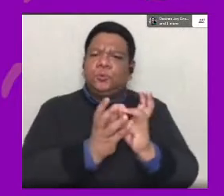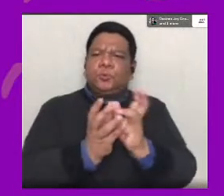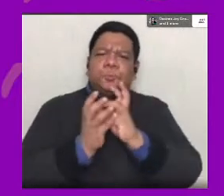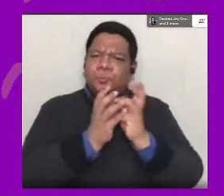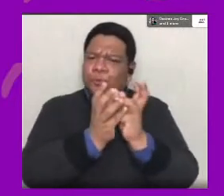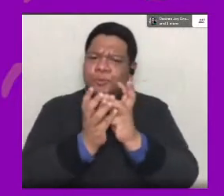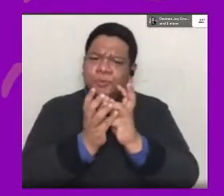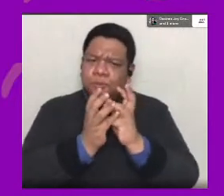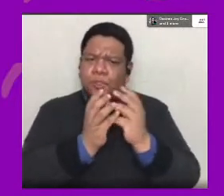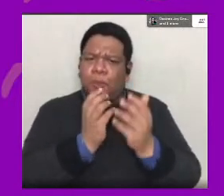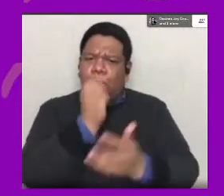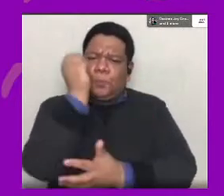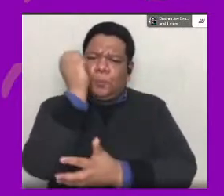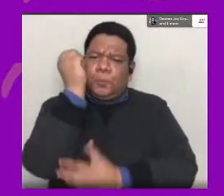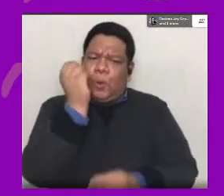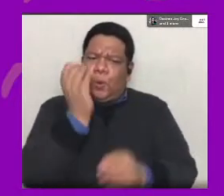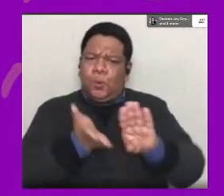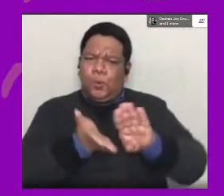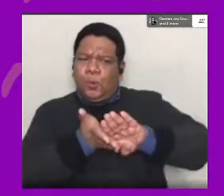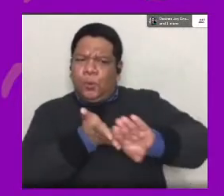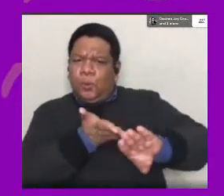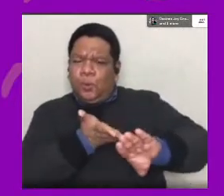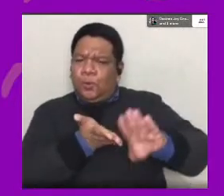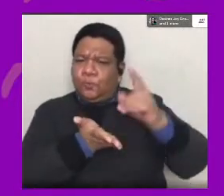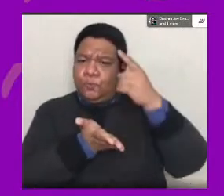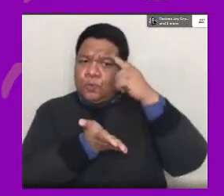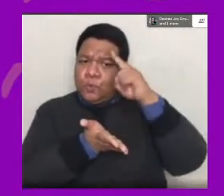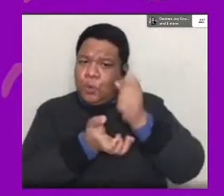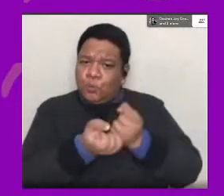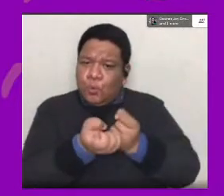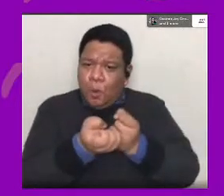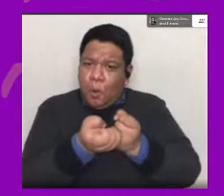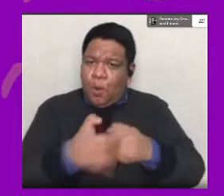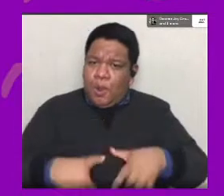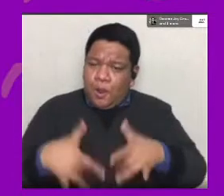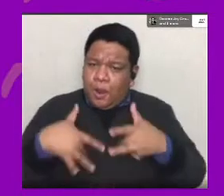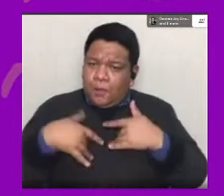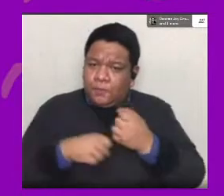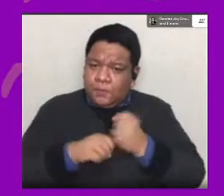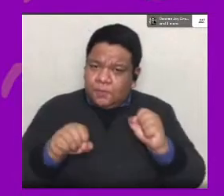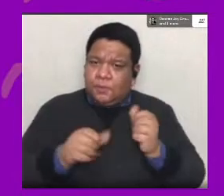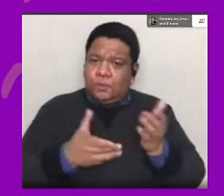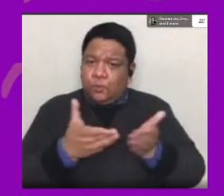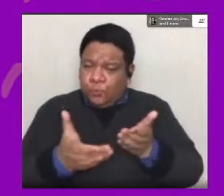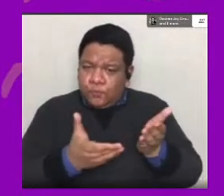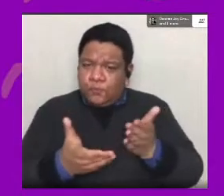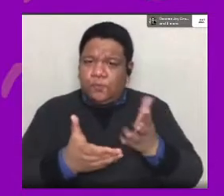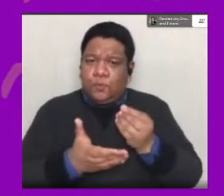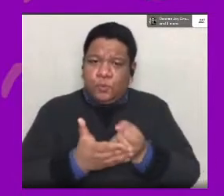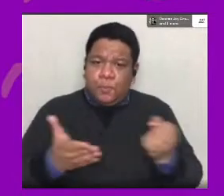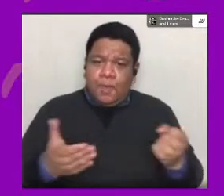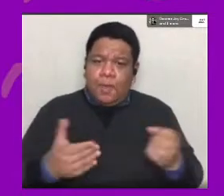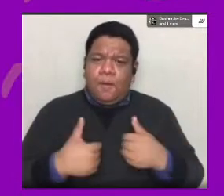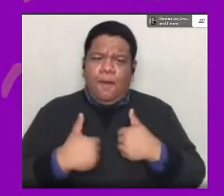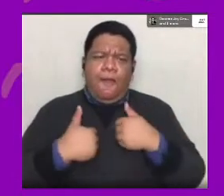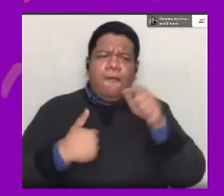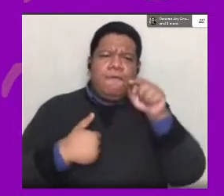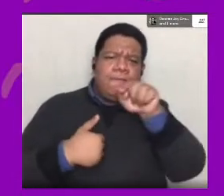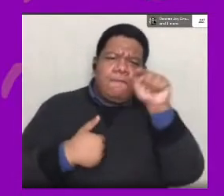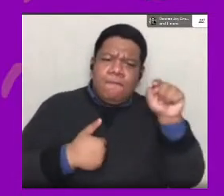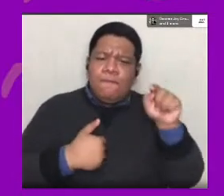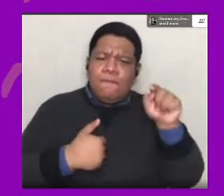excluded from life-saving support, services, and supplies. There are hidden households who are